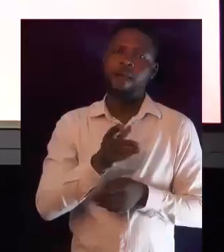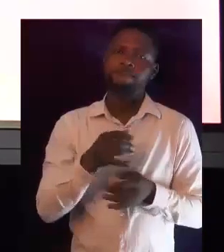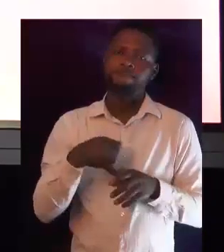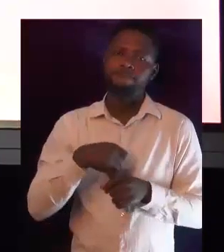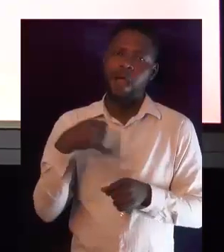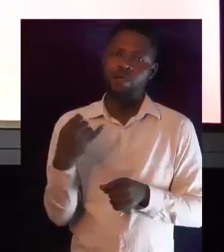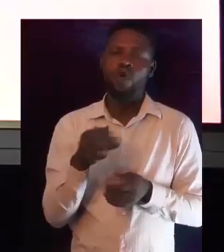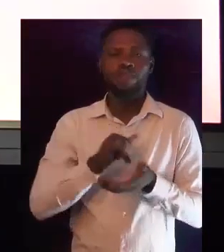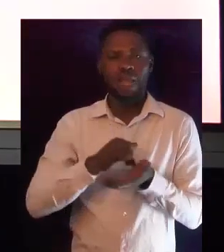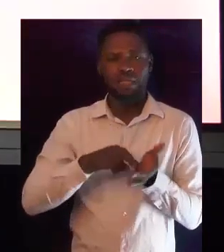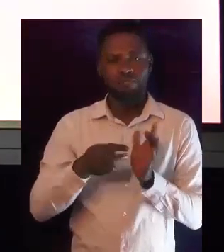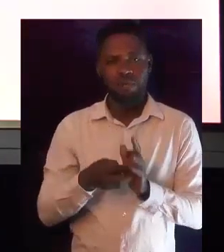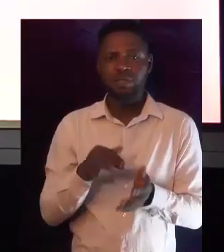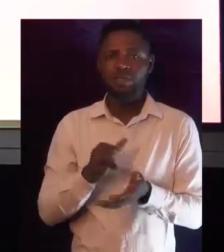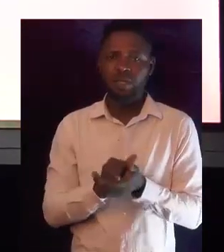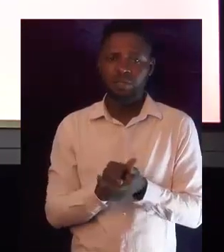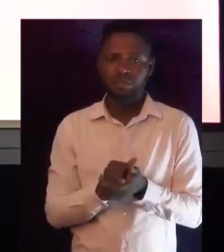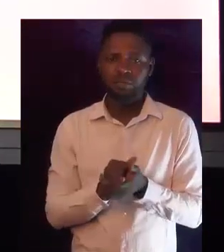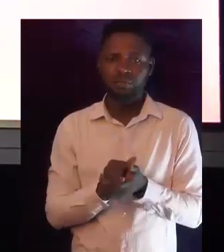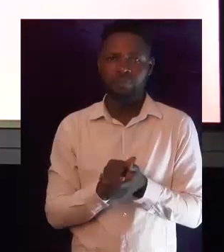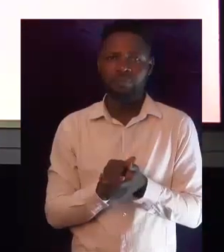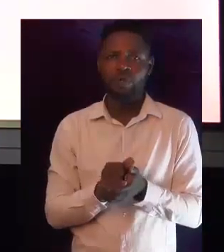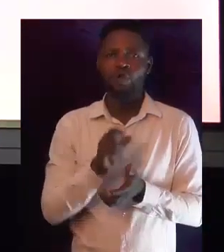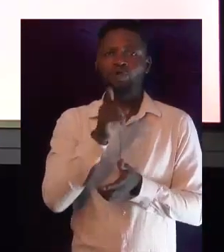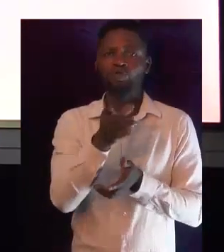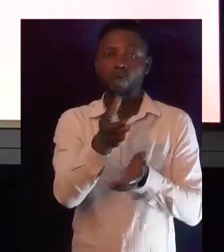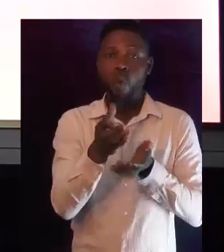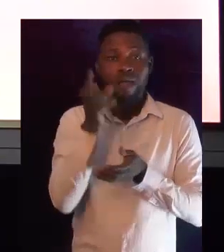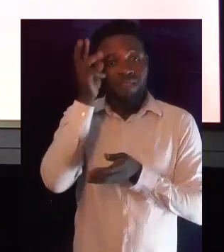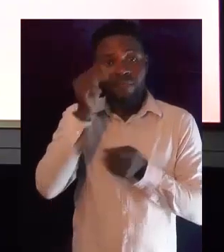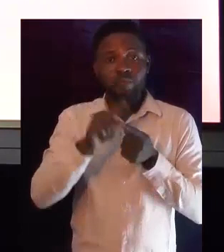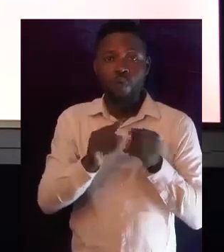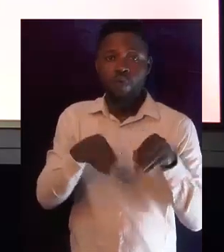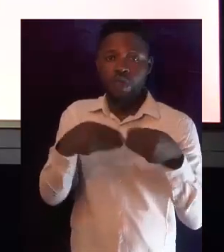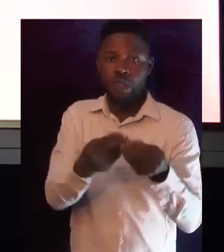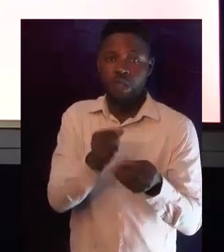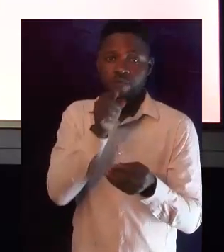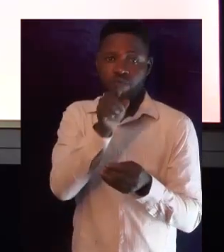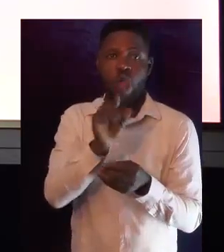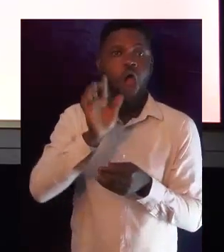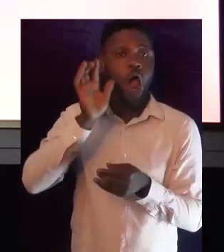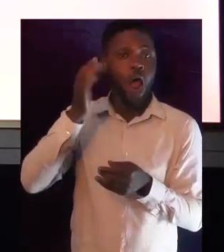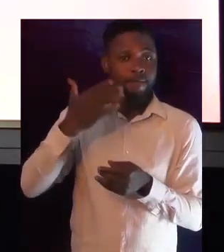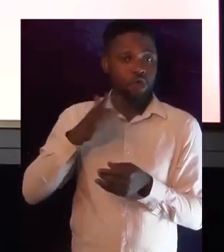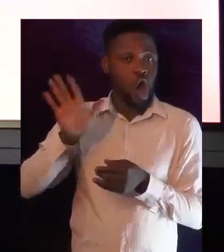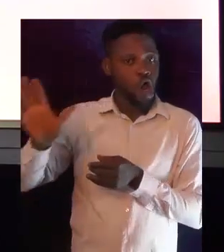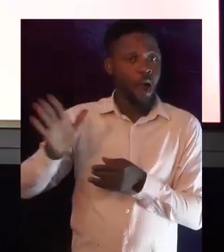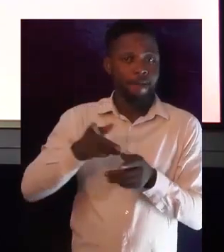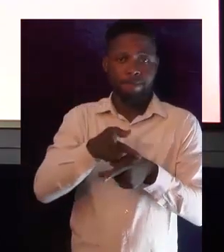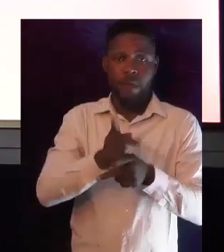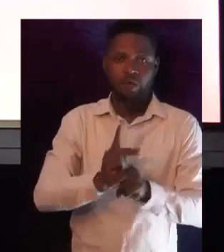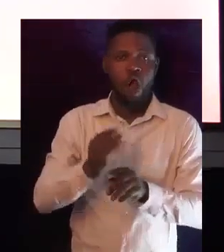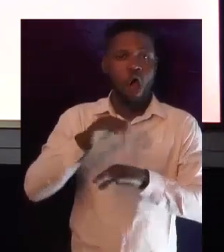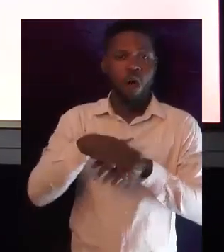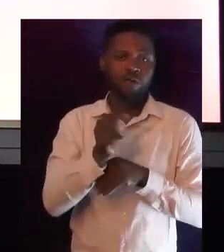Kindly lend me your biro. That means that you want him to give you your biro on the understanding